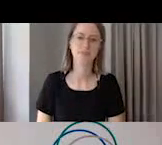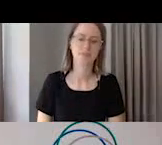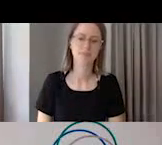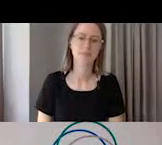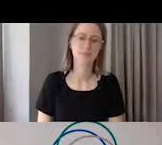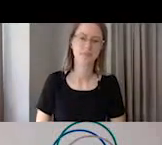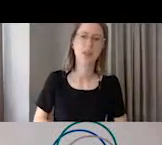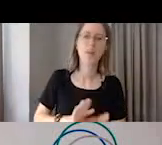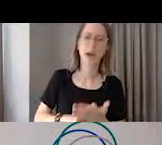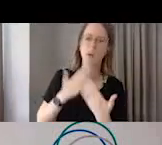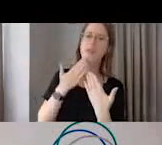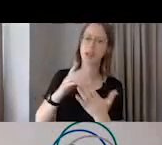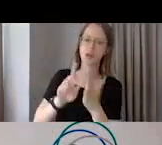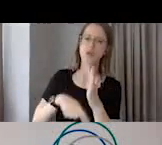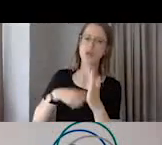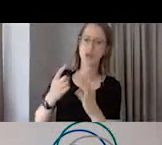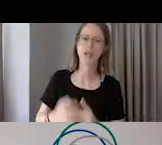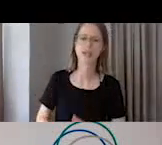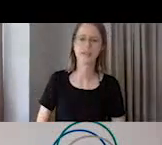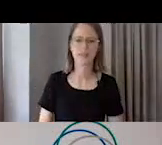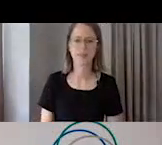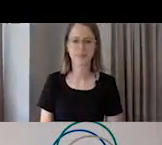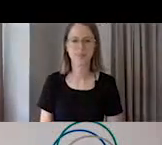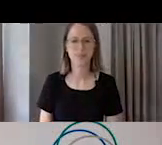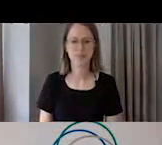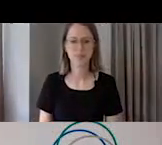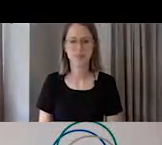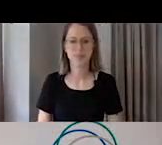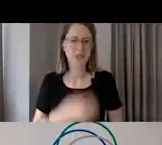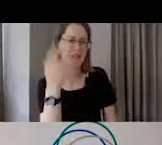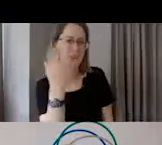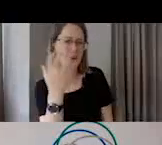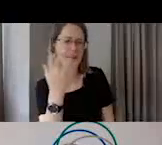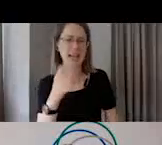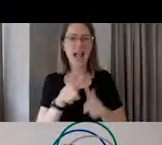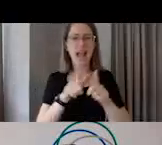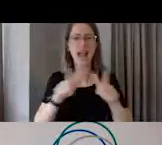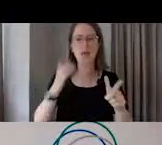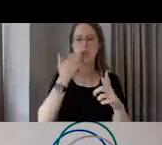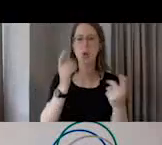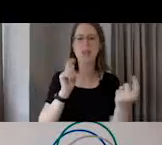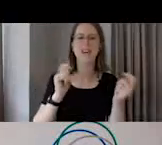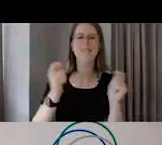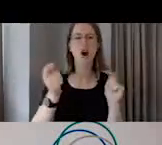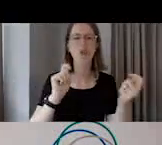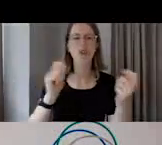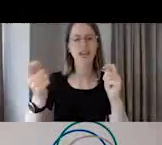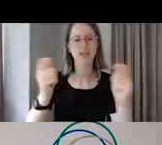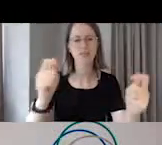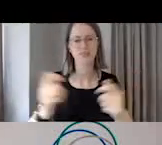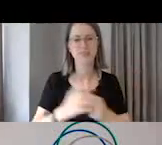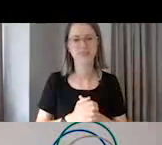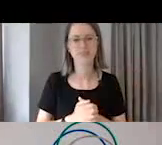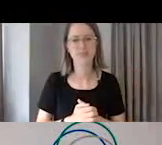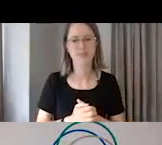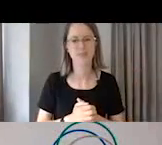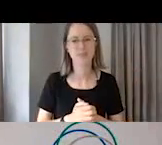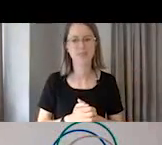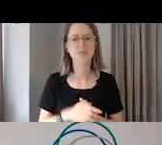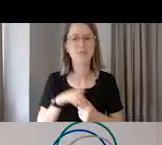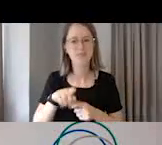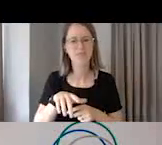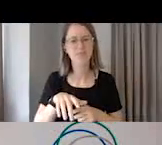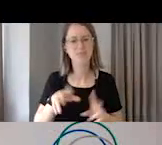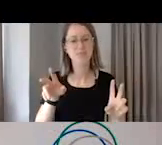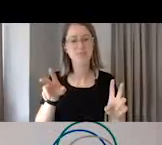Thank you, Judy. And language is always evolving. Sorry. No, this discussion is real, and language